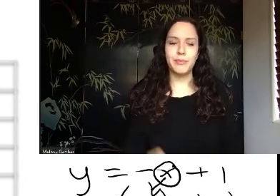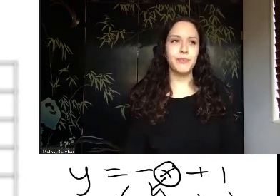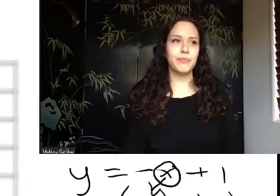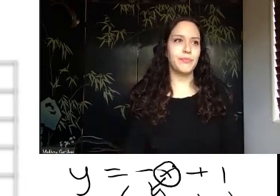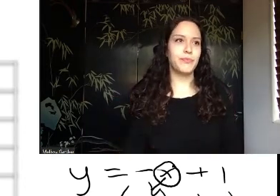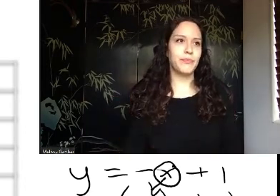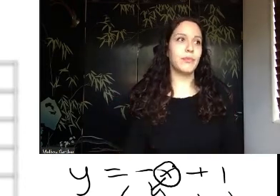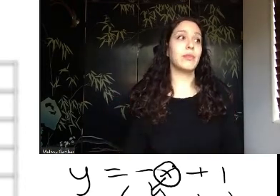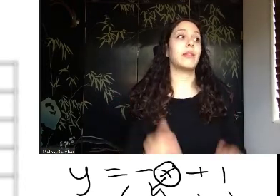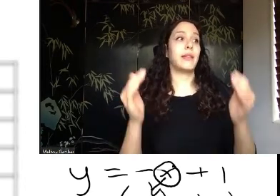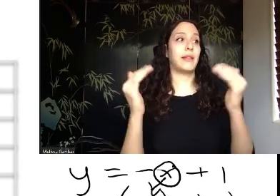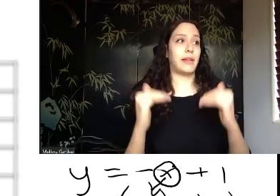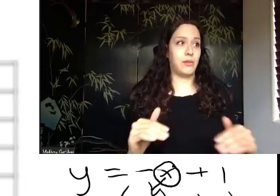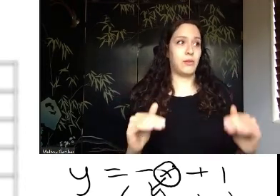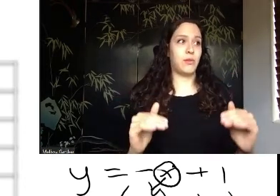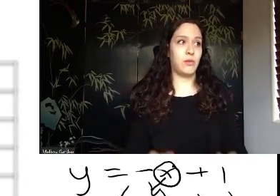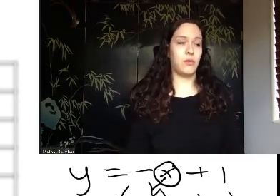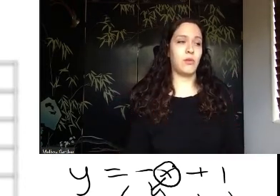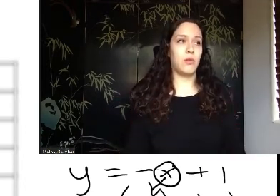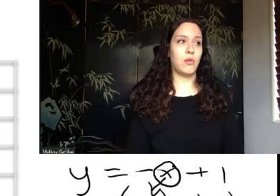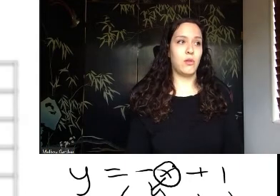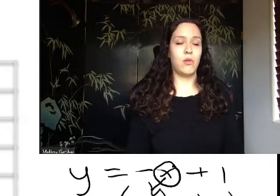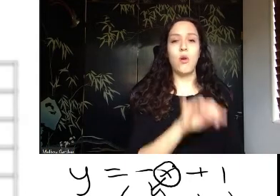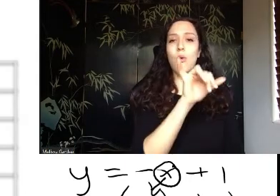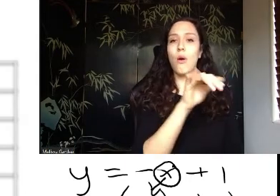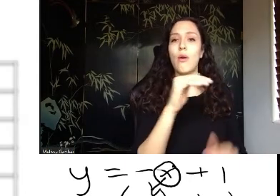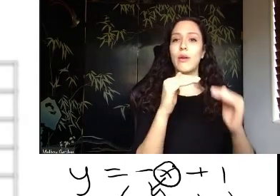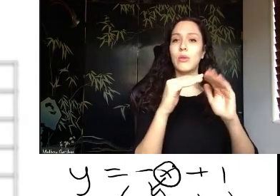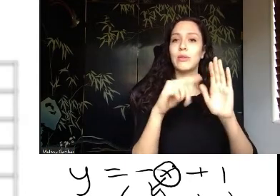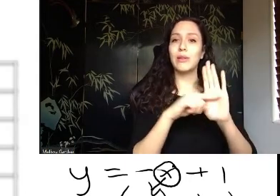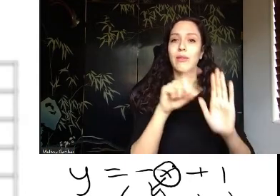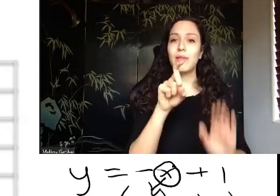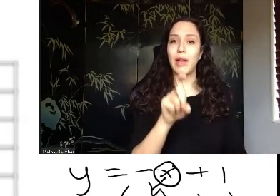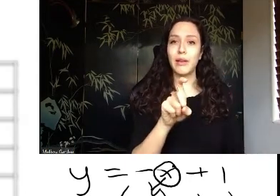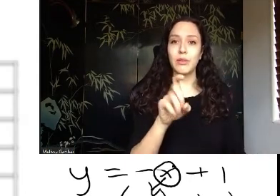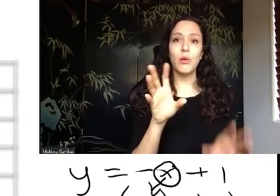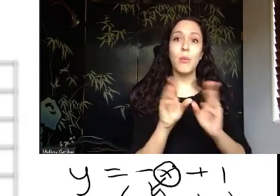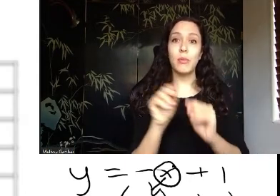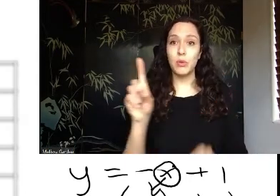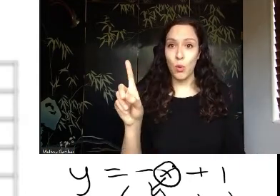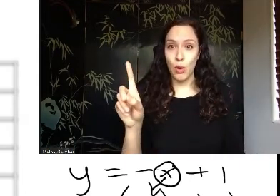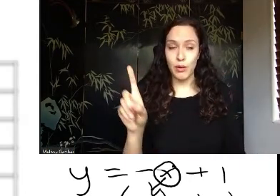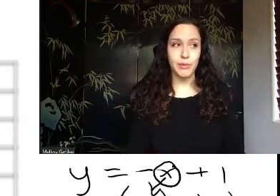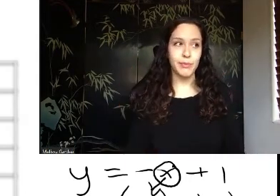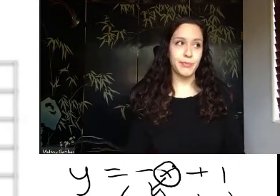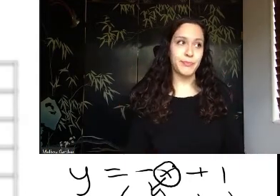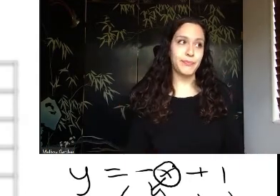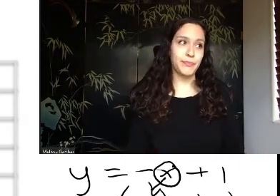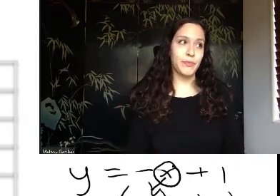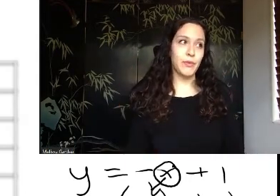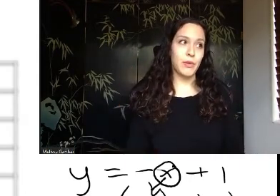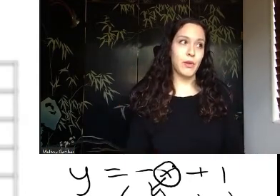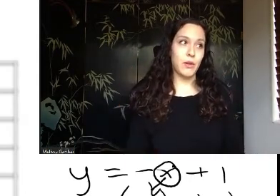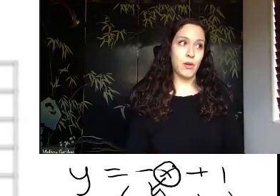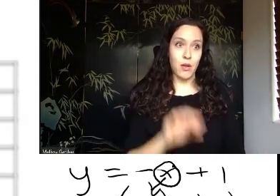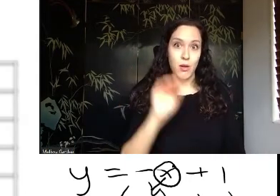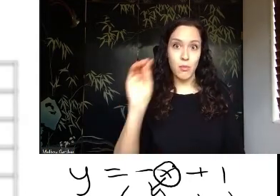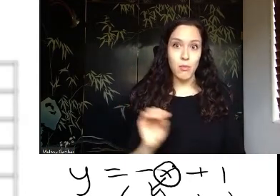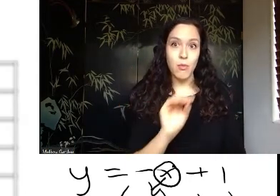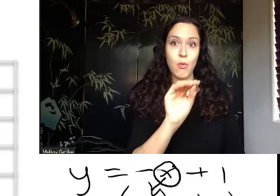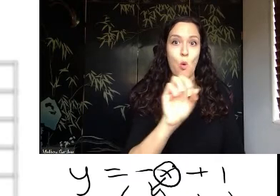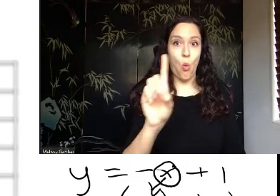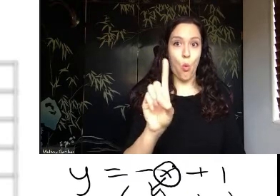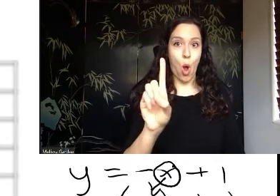Okay, next one. Y equals -x plus 1. Y equals negative. I'm going to plug in 1